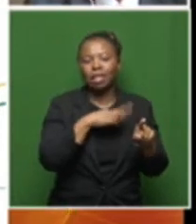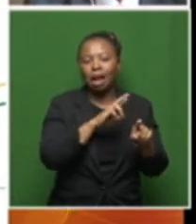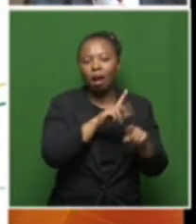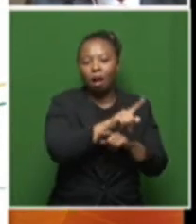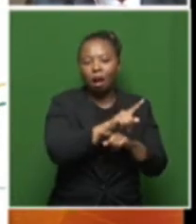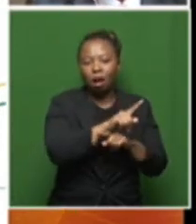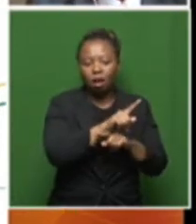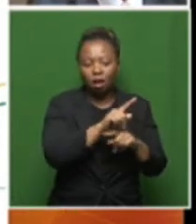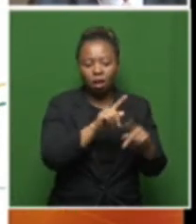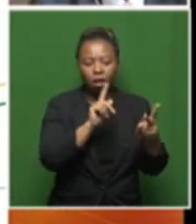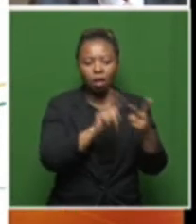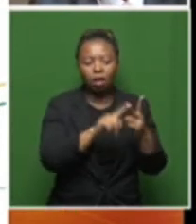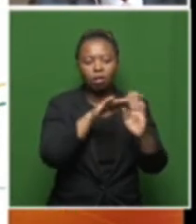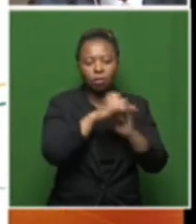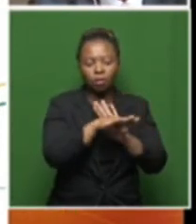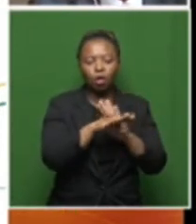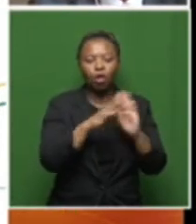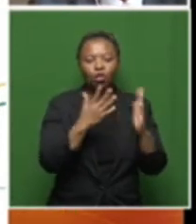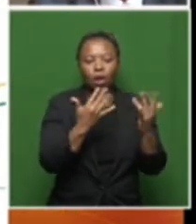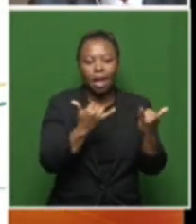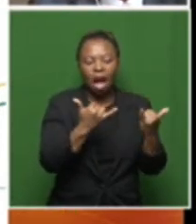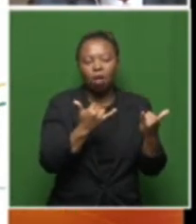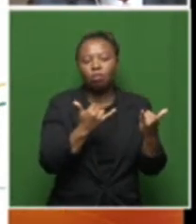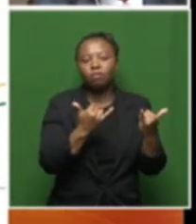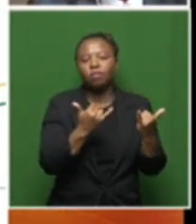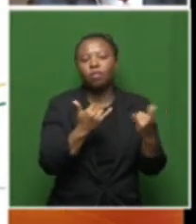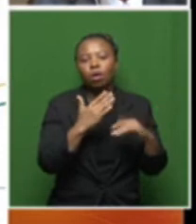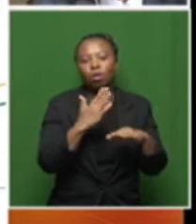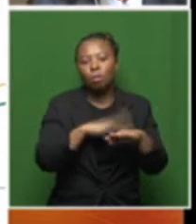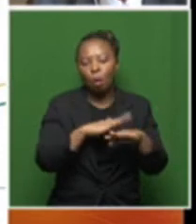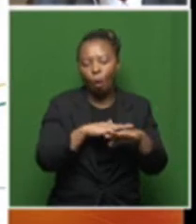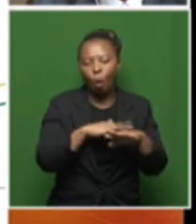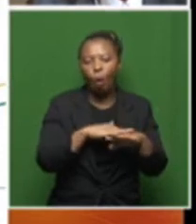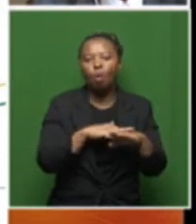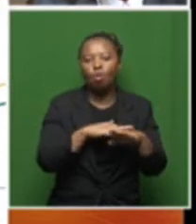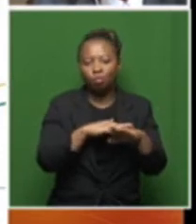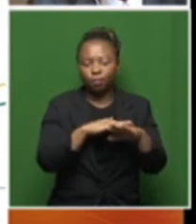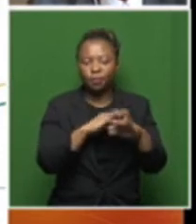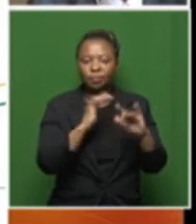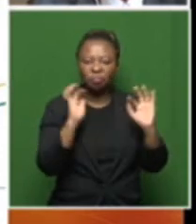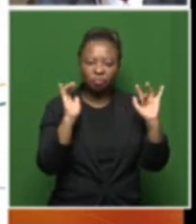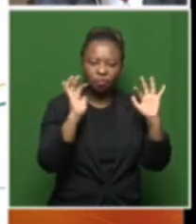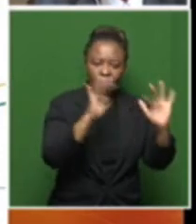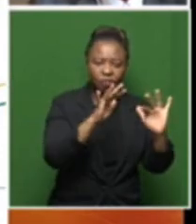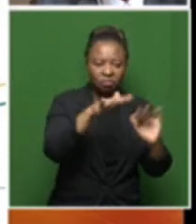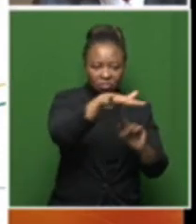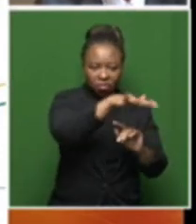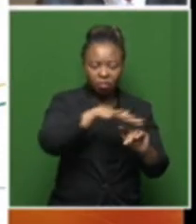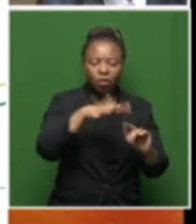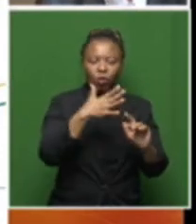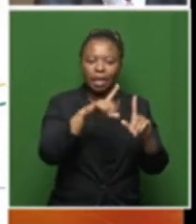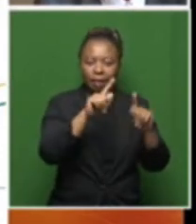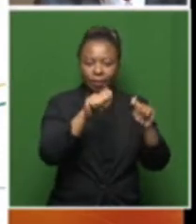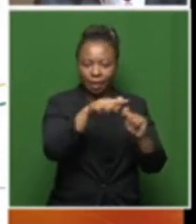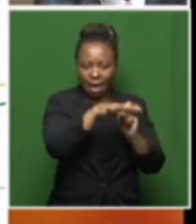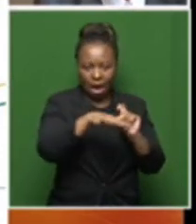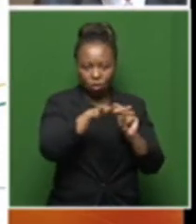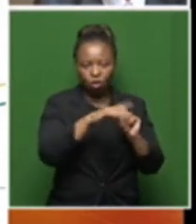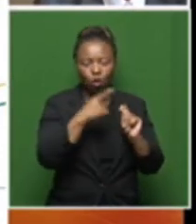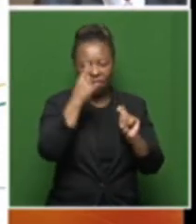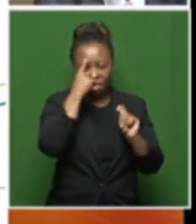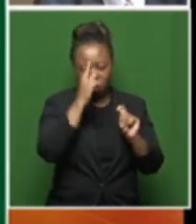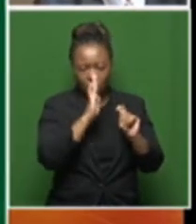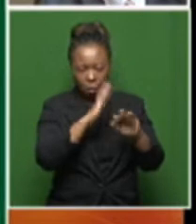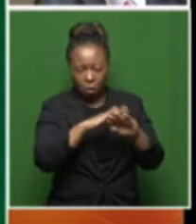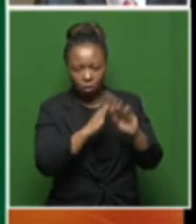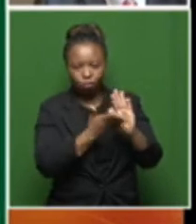definitely steeply up. And now with the introduction of their mass capability in the city of Cape Town, I'm sure we're going to see that go up